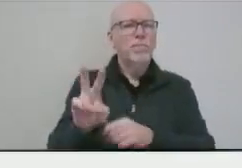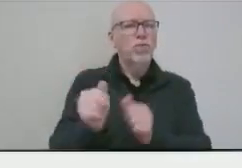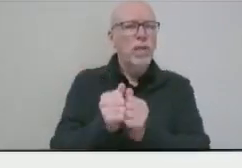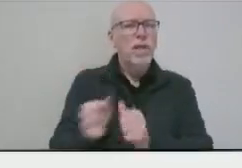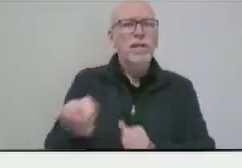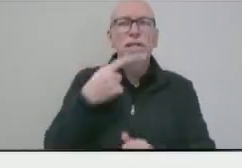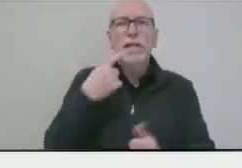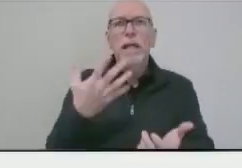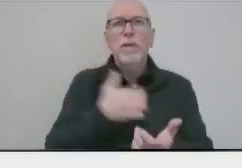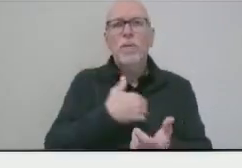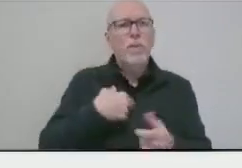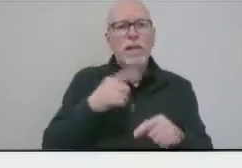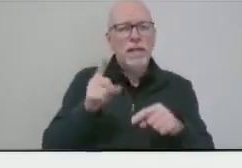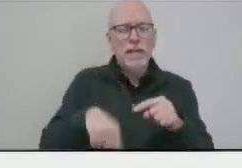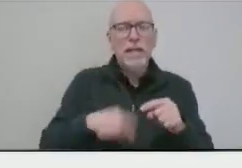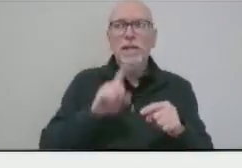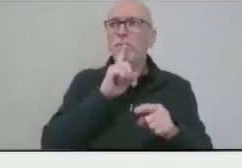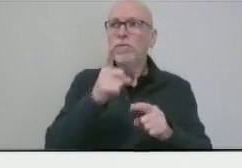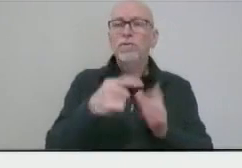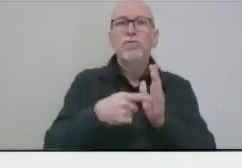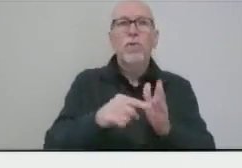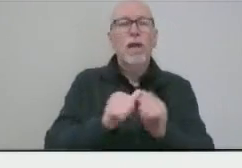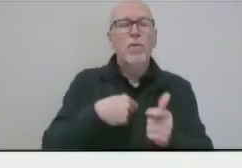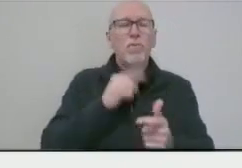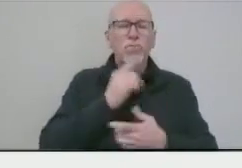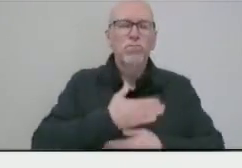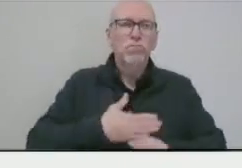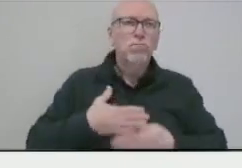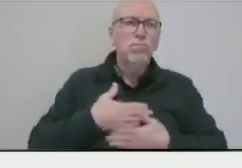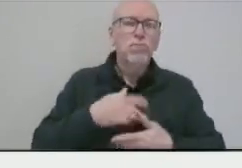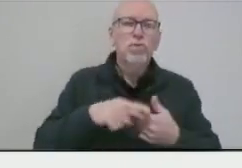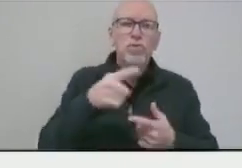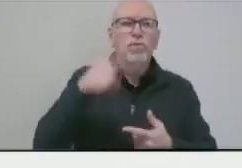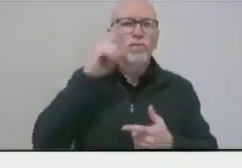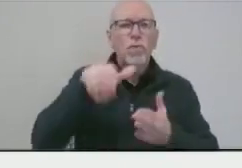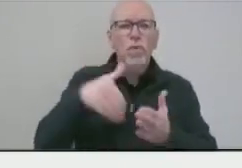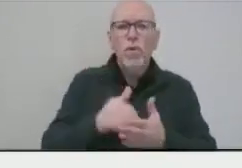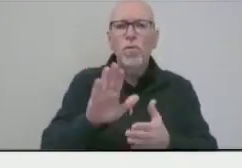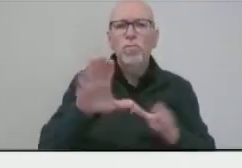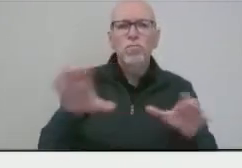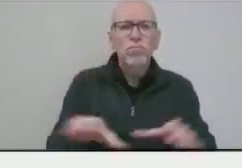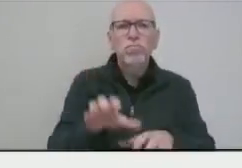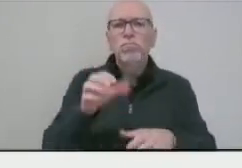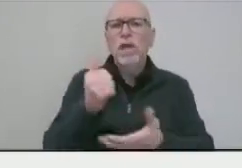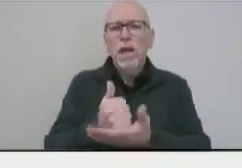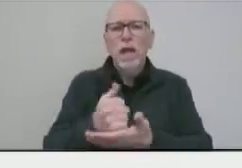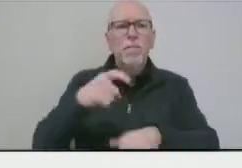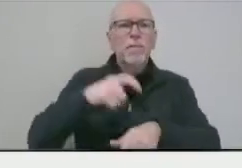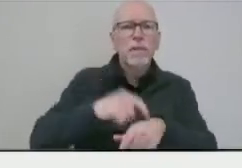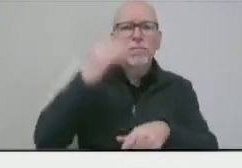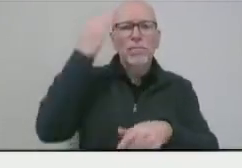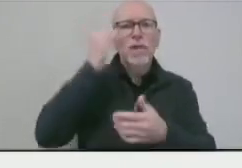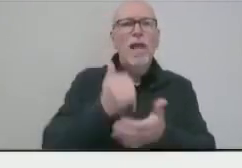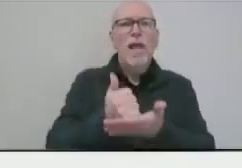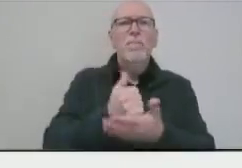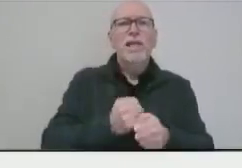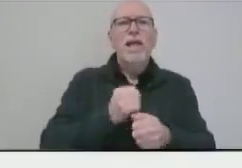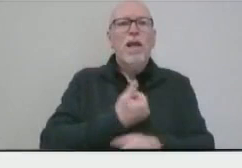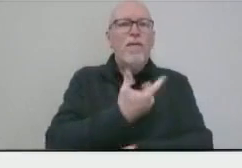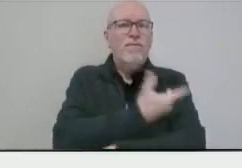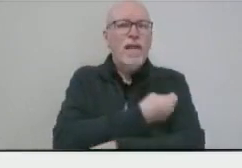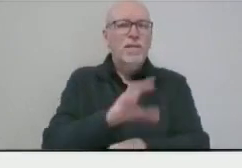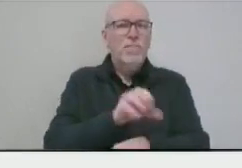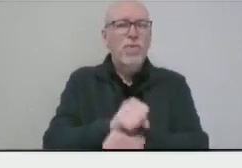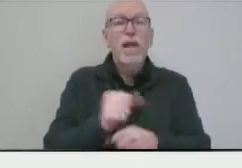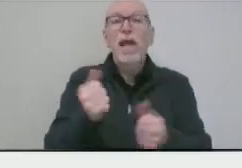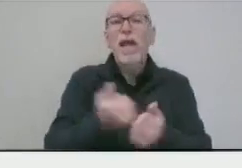"We can't even begin to express all of our appreciation to you for all of the help, time, and knowledge you put into getting us our vaccine appointments. Everything